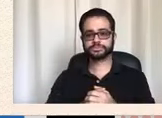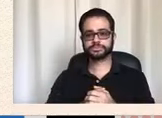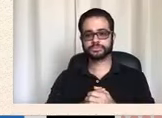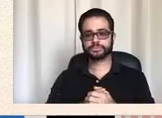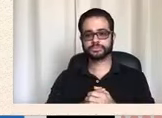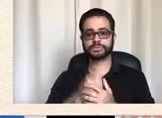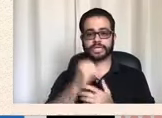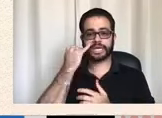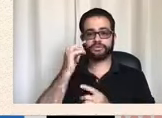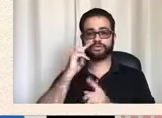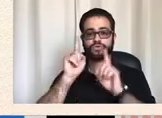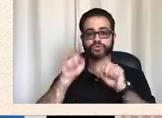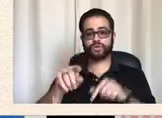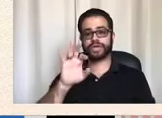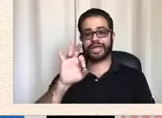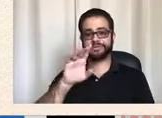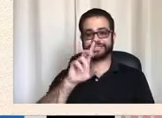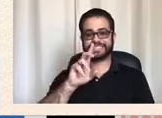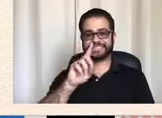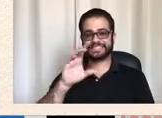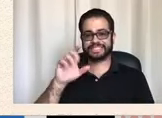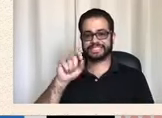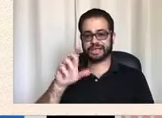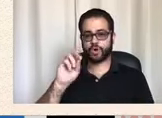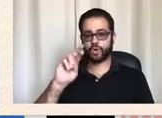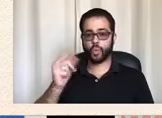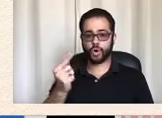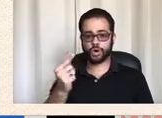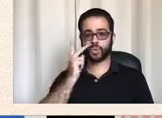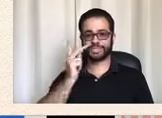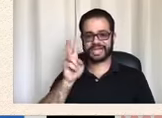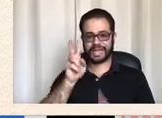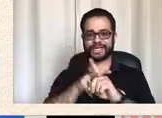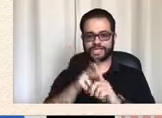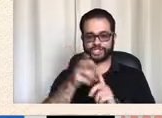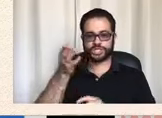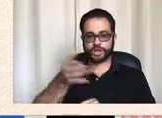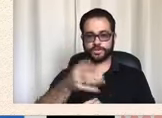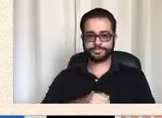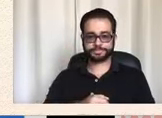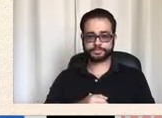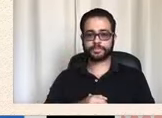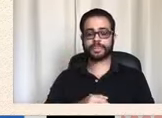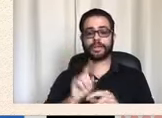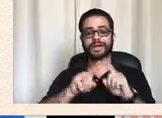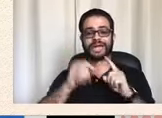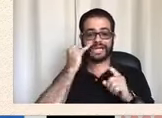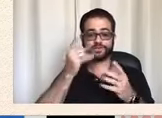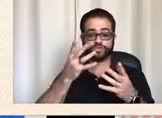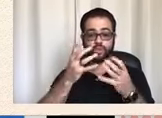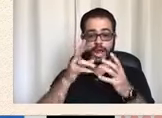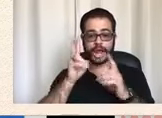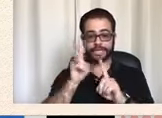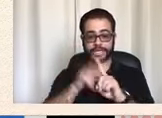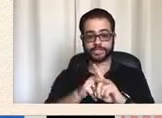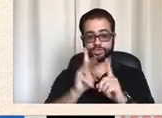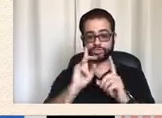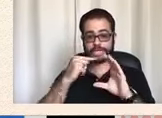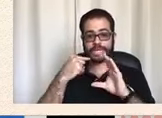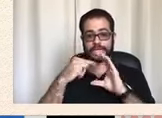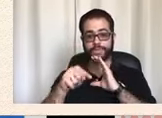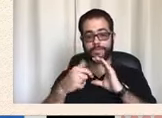onto fddc.org, you're going to see the application there. But if you want an application, you can email me and I will send you the application.